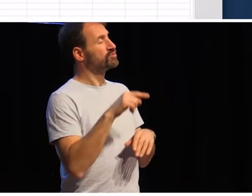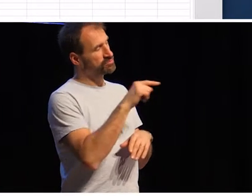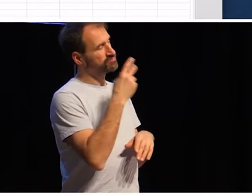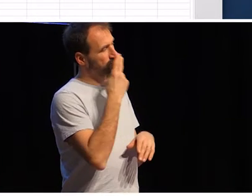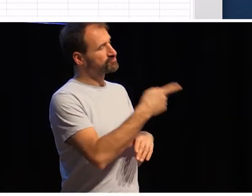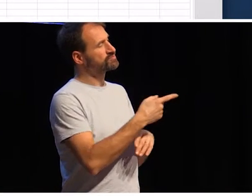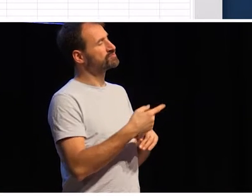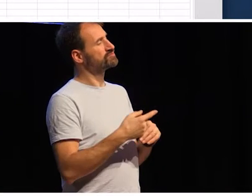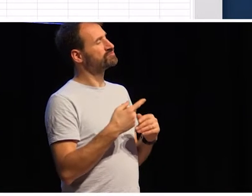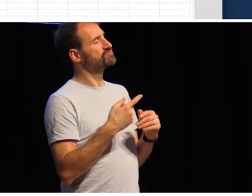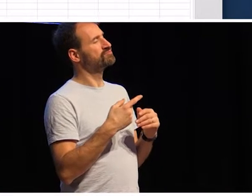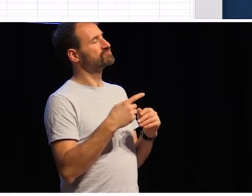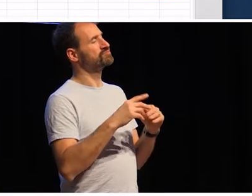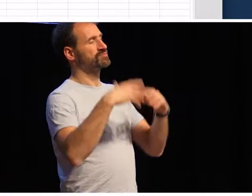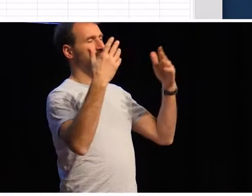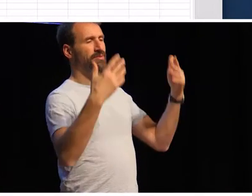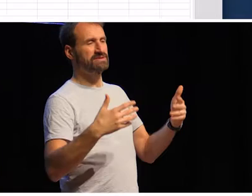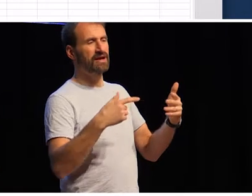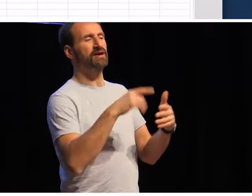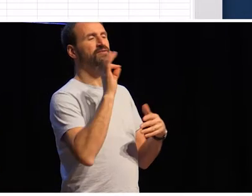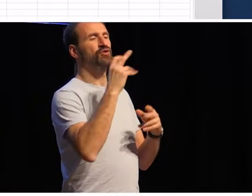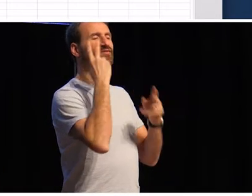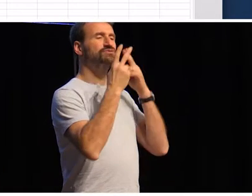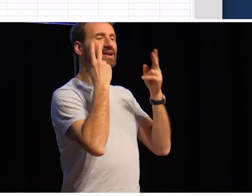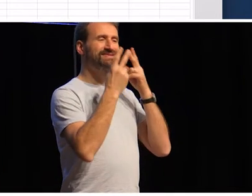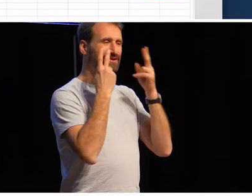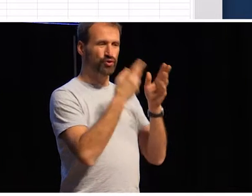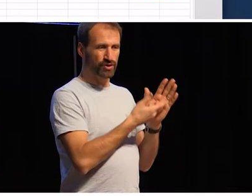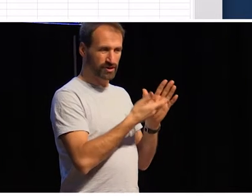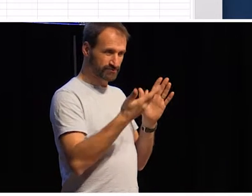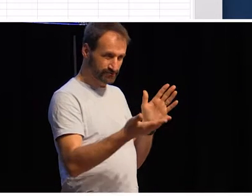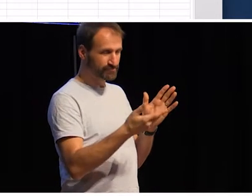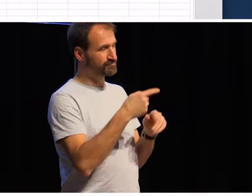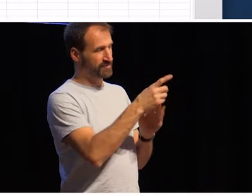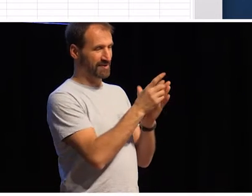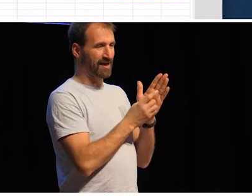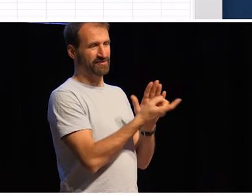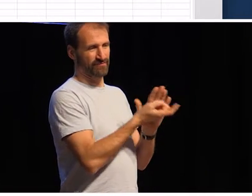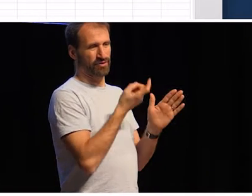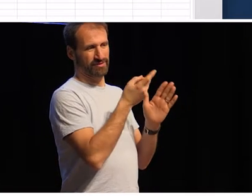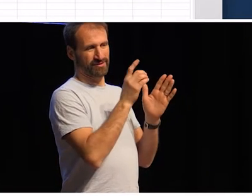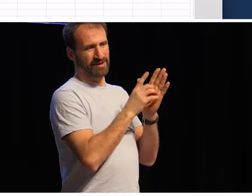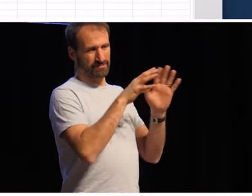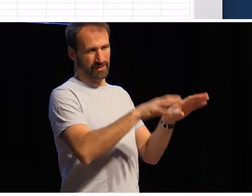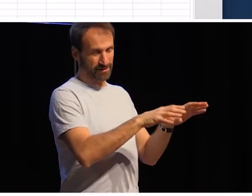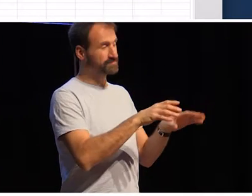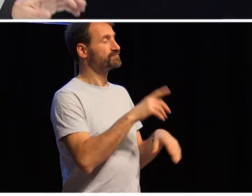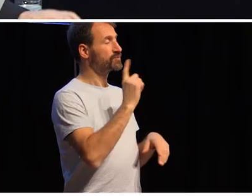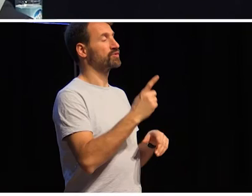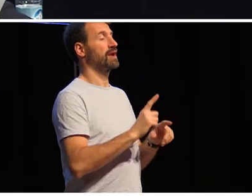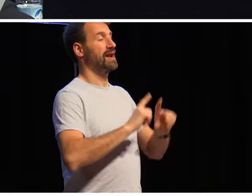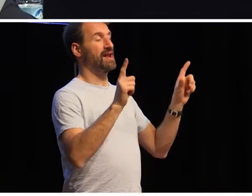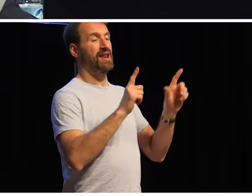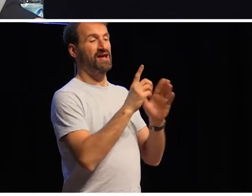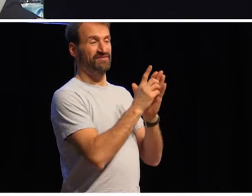page, basically to visualize the data from the database and also the current live data again using